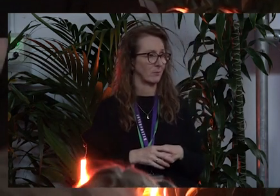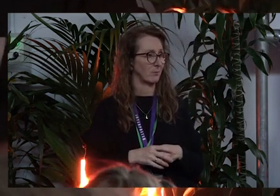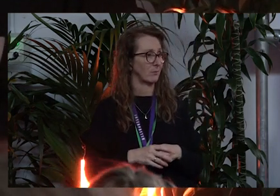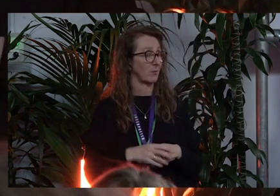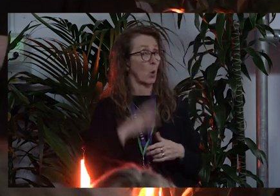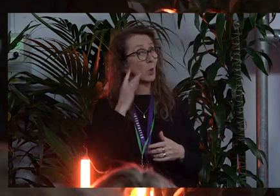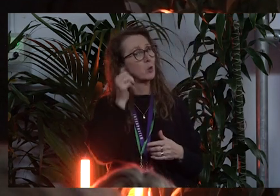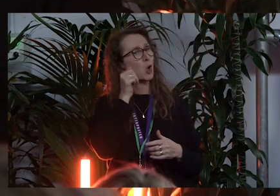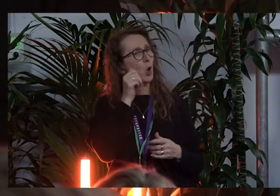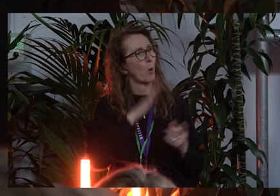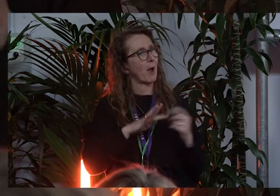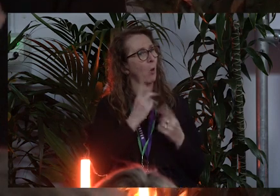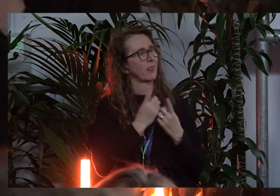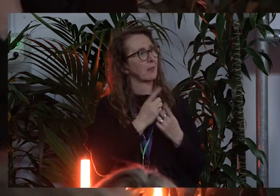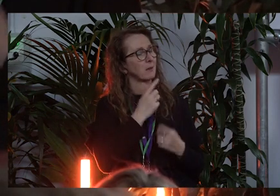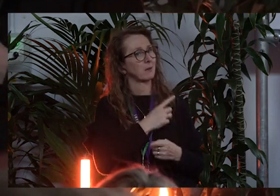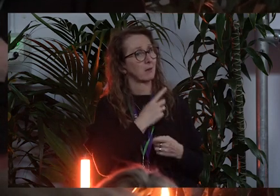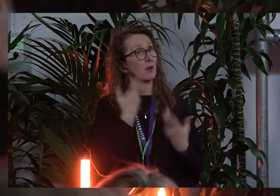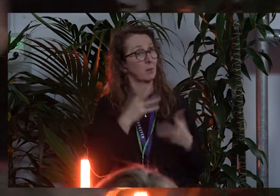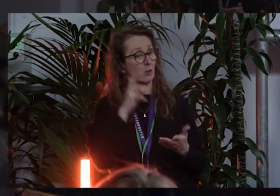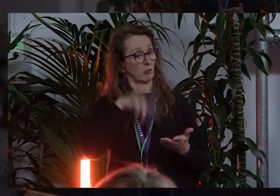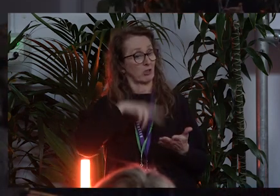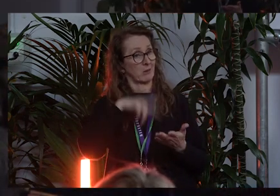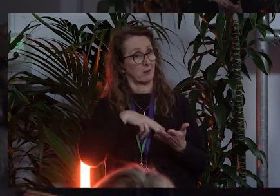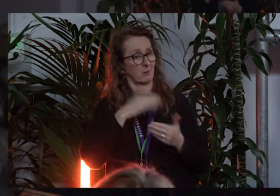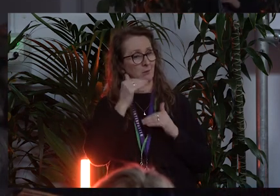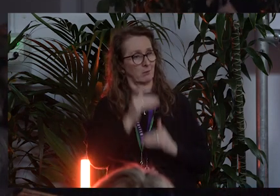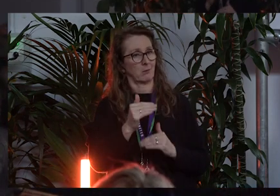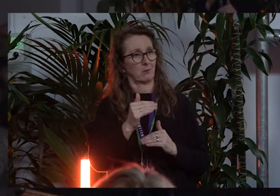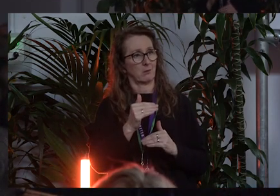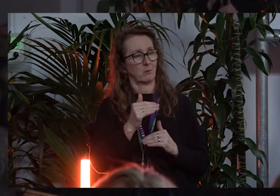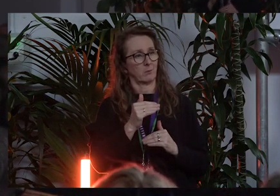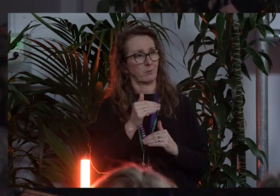And once you know about stuff like this, you start reading. Like I was reading an article about.